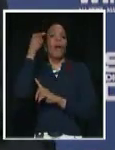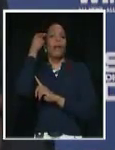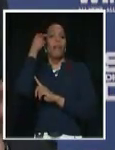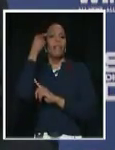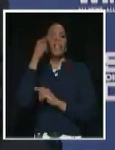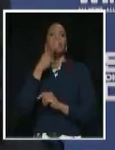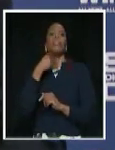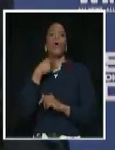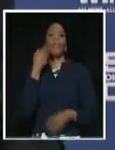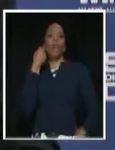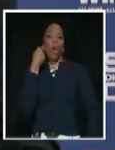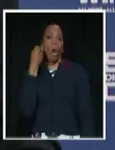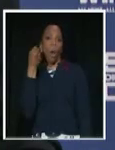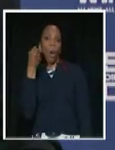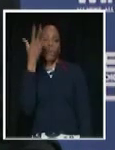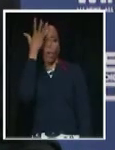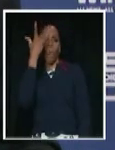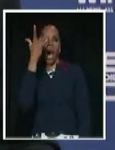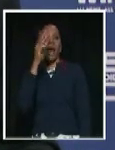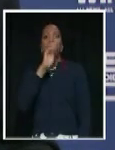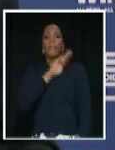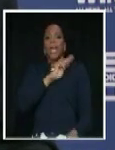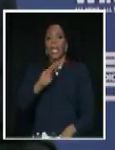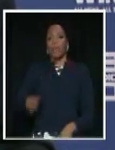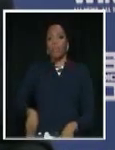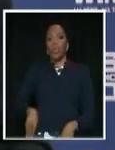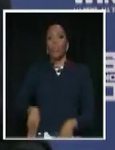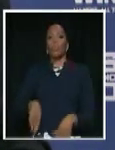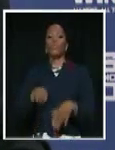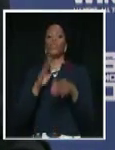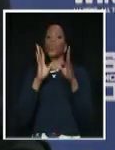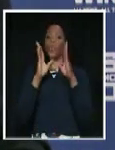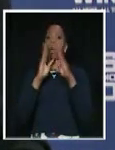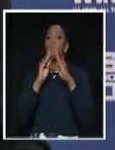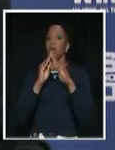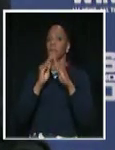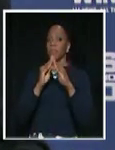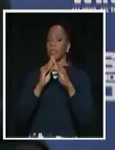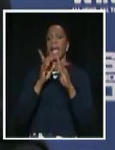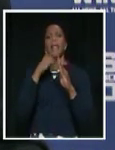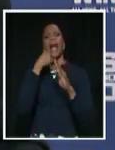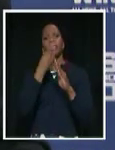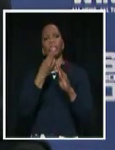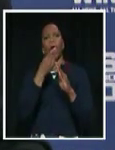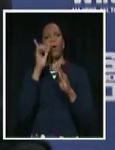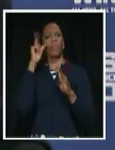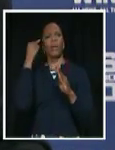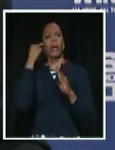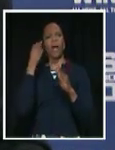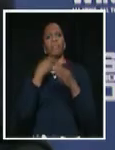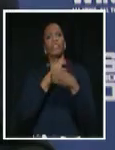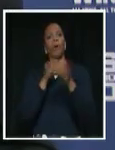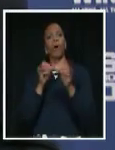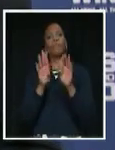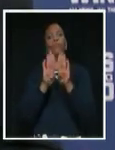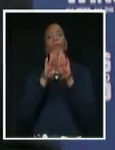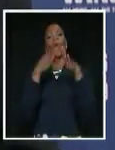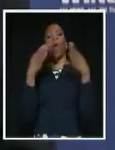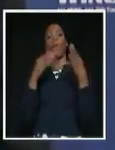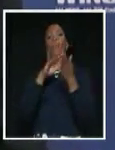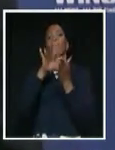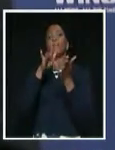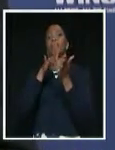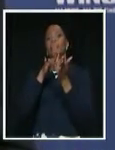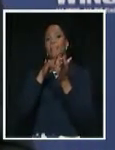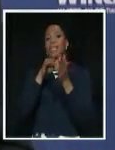told me to hold on because Mayor Bloomberg was about to do a press conference. I just told the governor's office that we were going to be opening the Midtown Tunnel